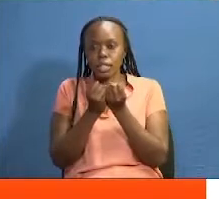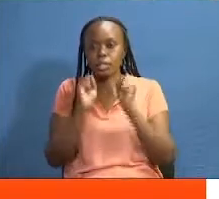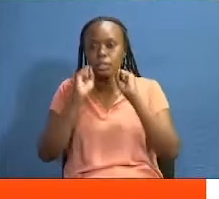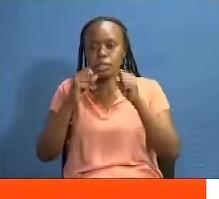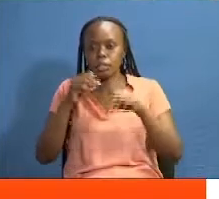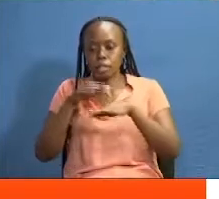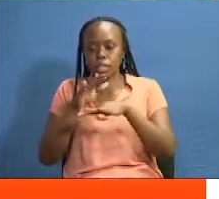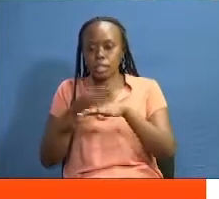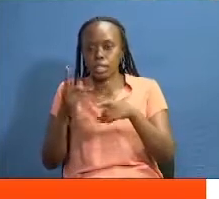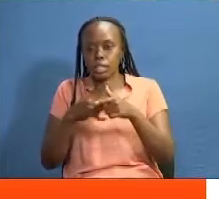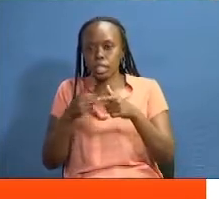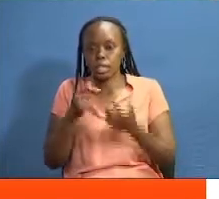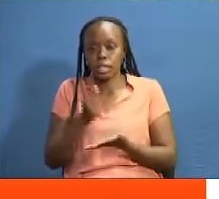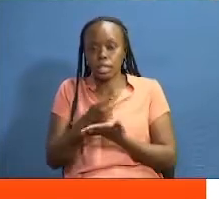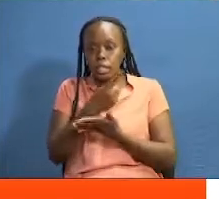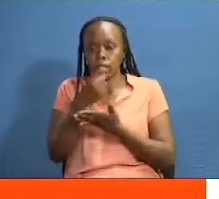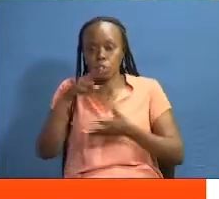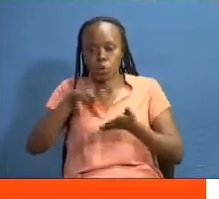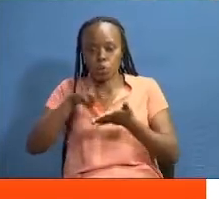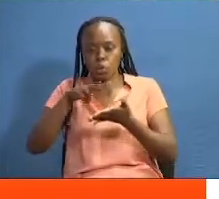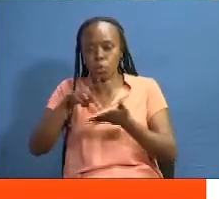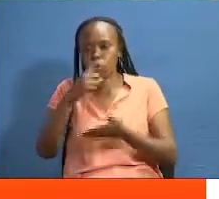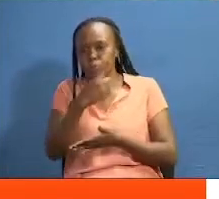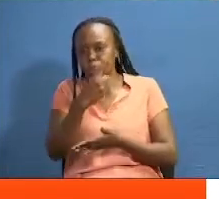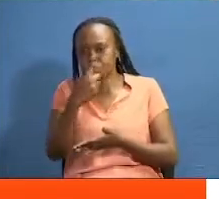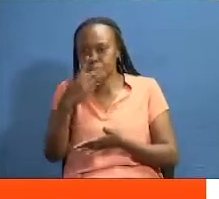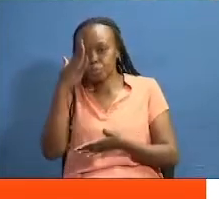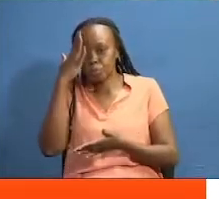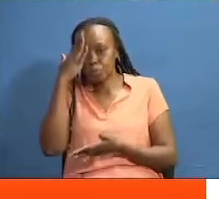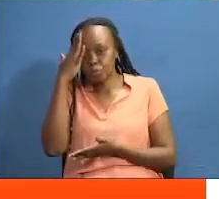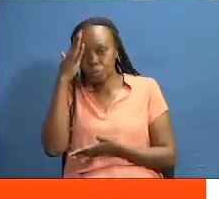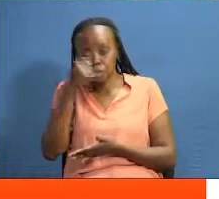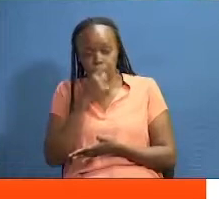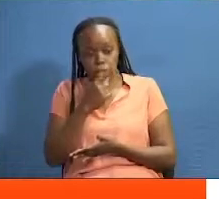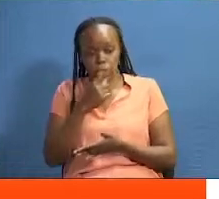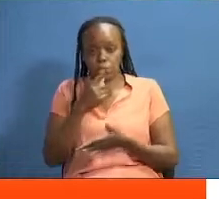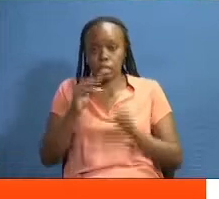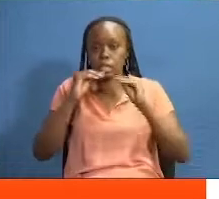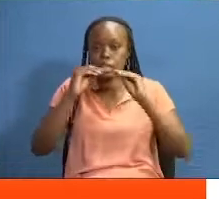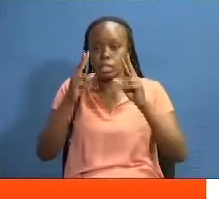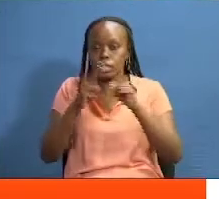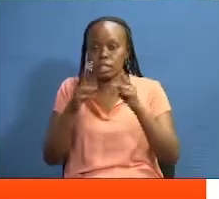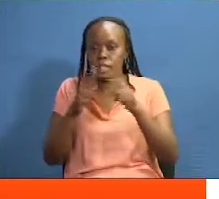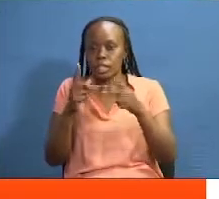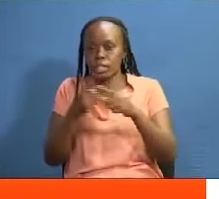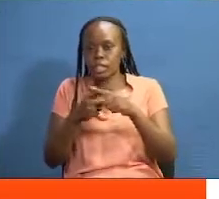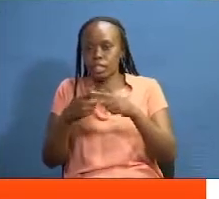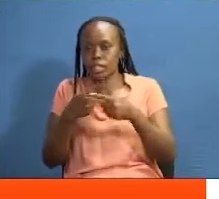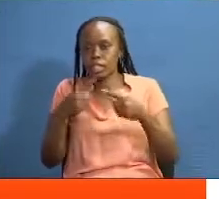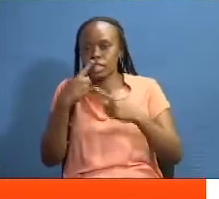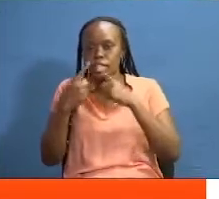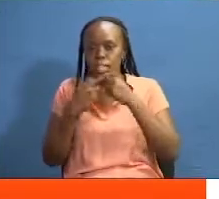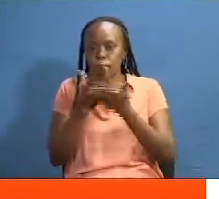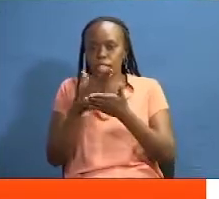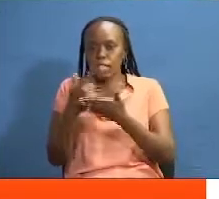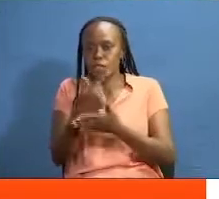to respond, and then I help you work one-on-one. I know this session could have been very short, but let me tell you something.